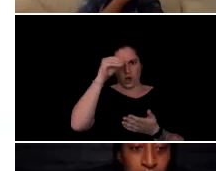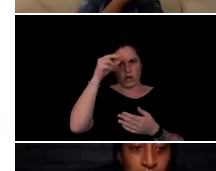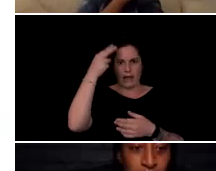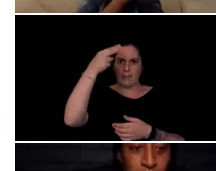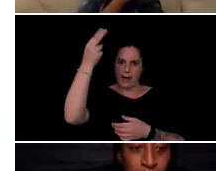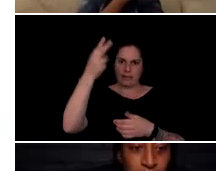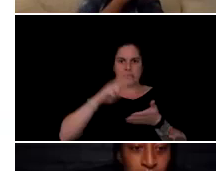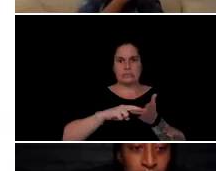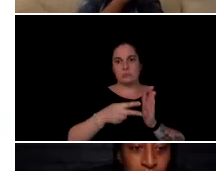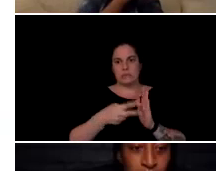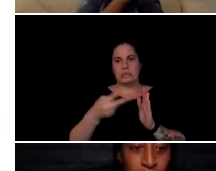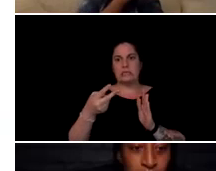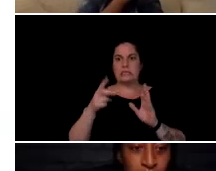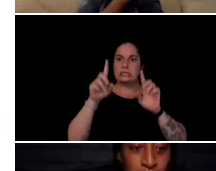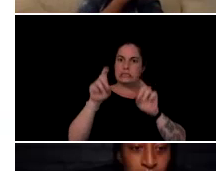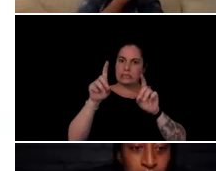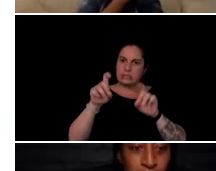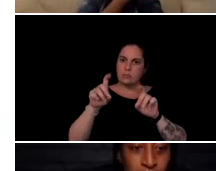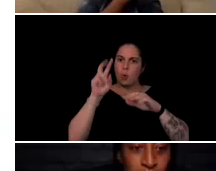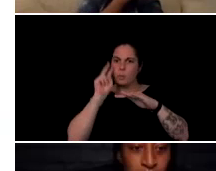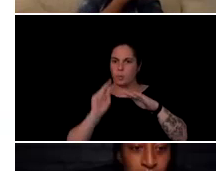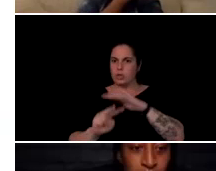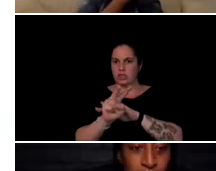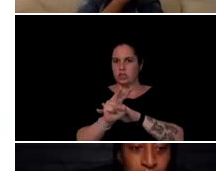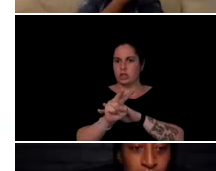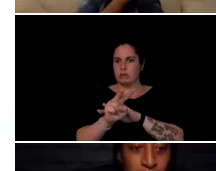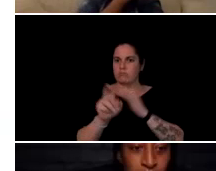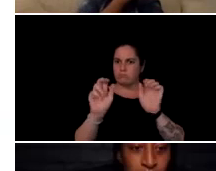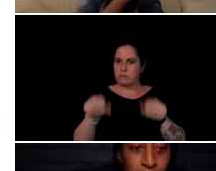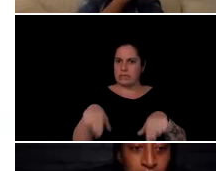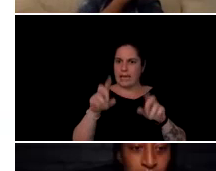is, you know, is a testable prediction, right?